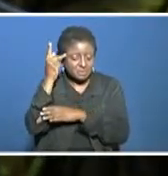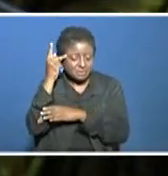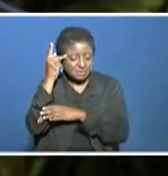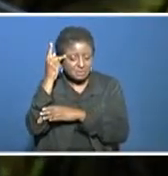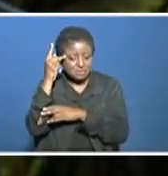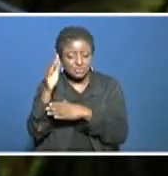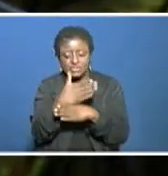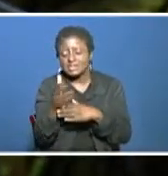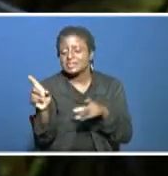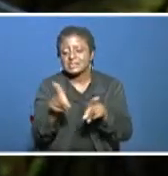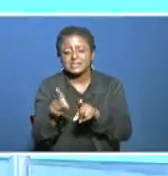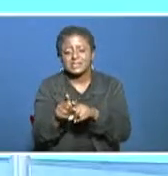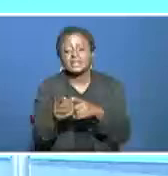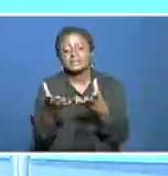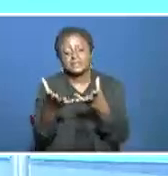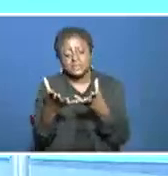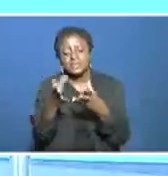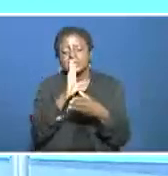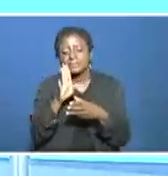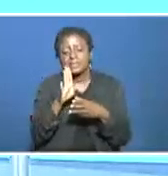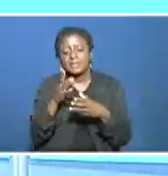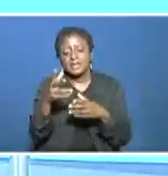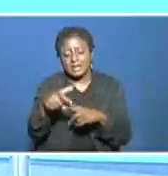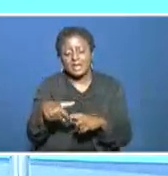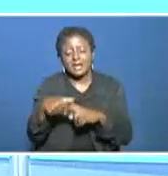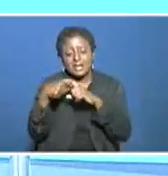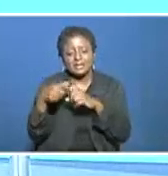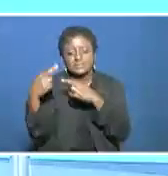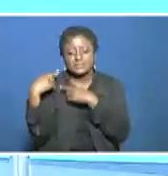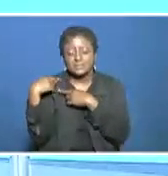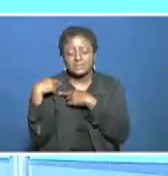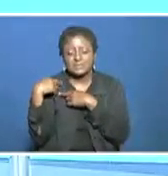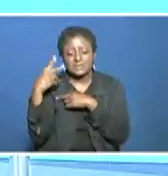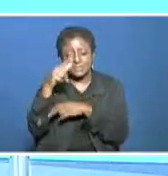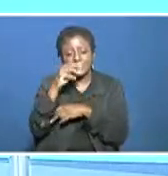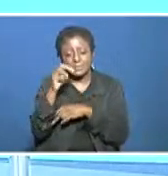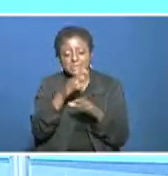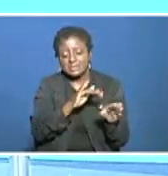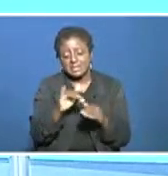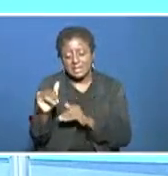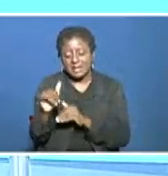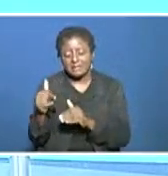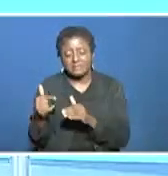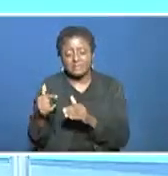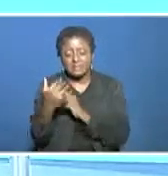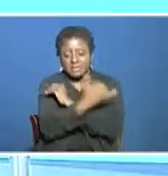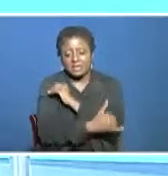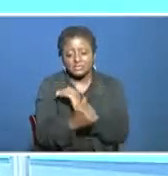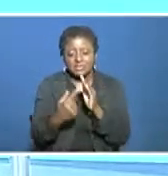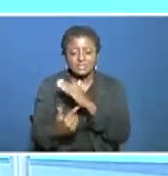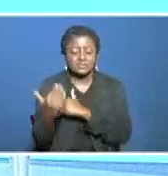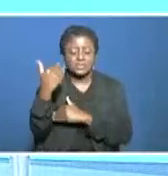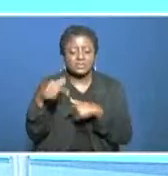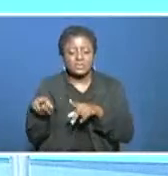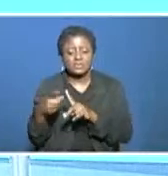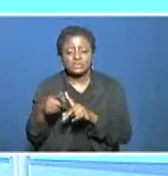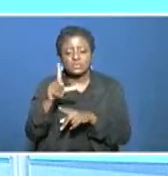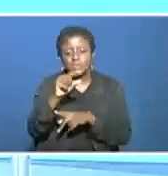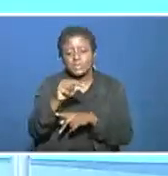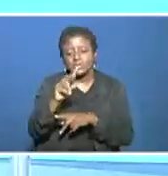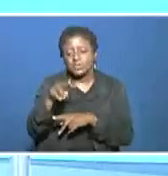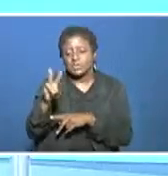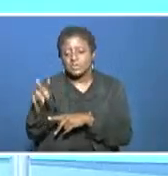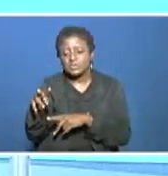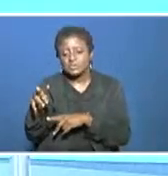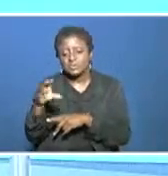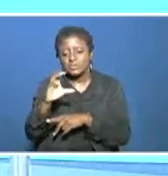held accountable. Well, the Prime Minister left the country this morning to attend the 2022 Concordia Americas Summit